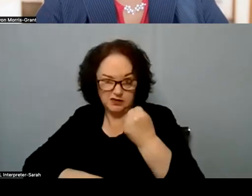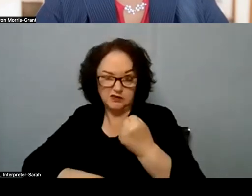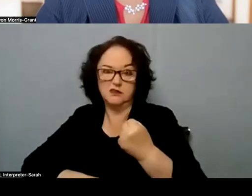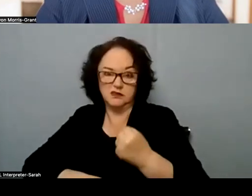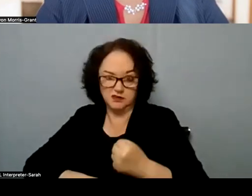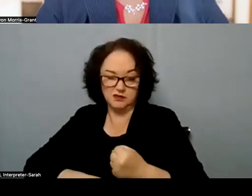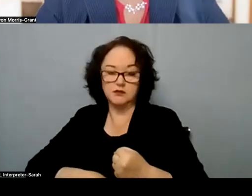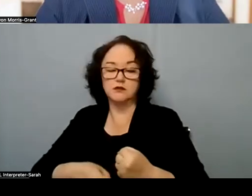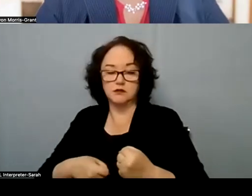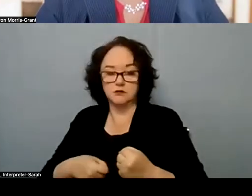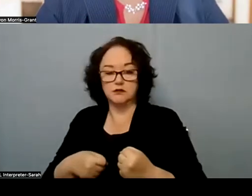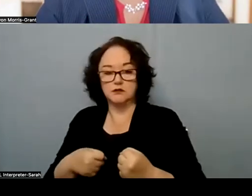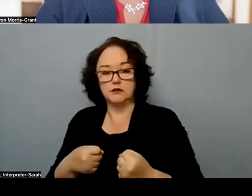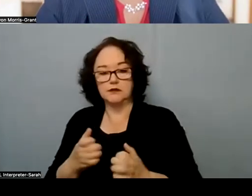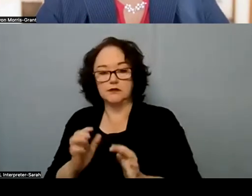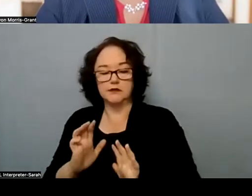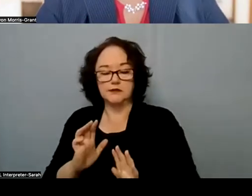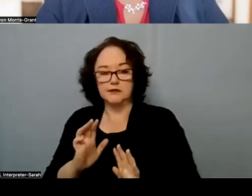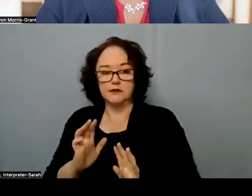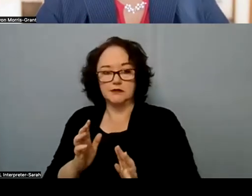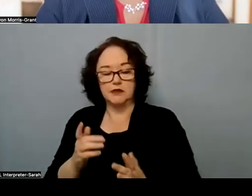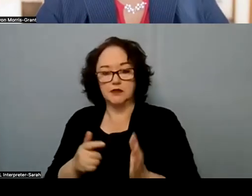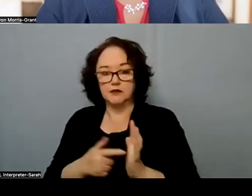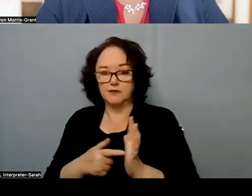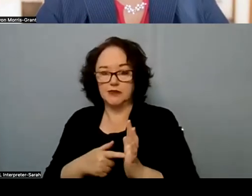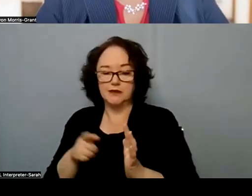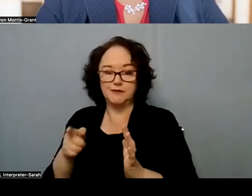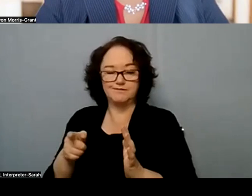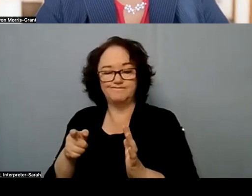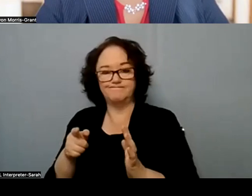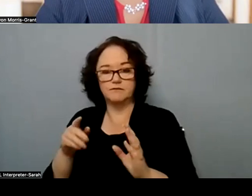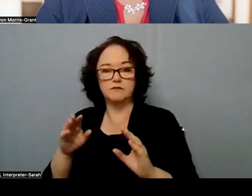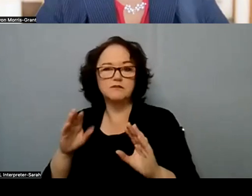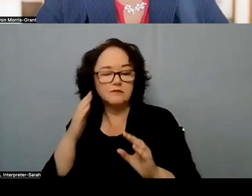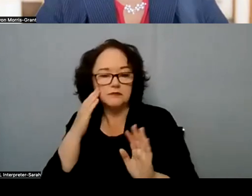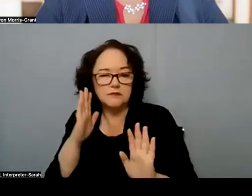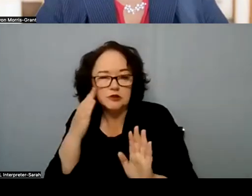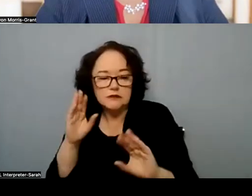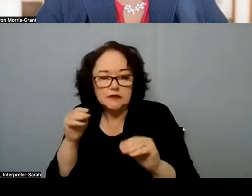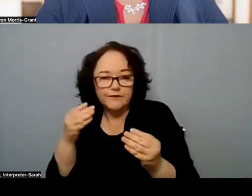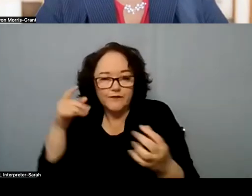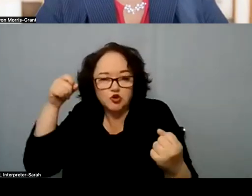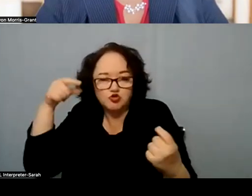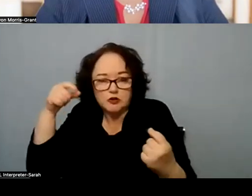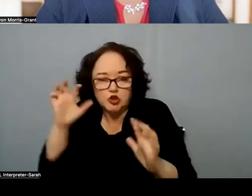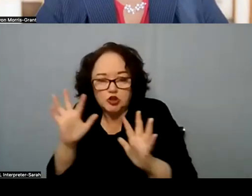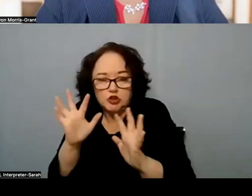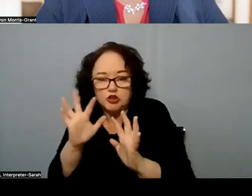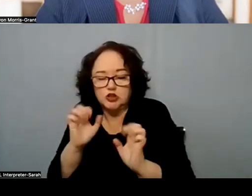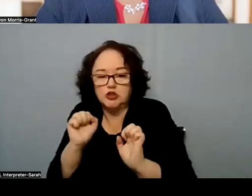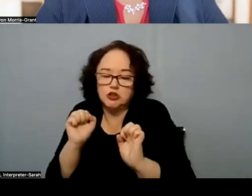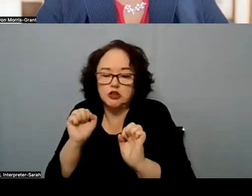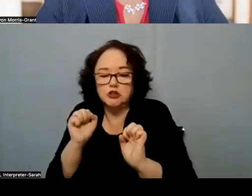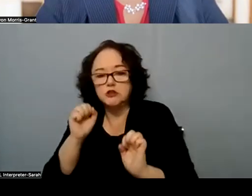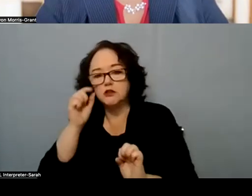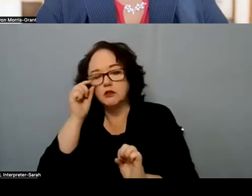don't want to use those words trigger, but it can definitely cause difficulty for other residents in the community in the tax credit development.